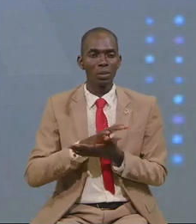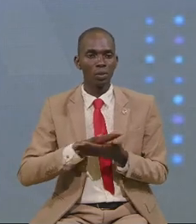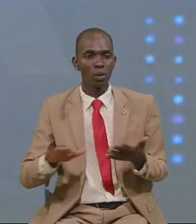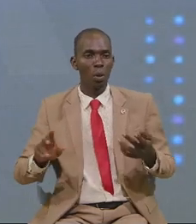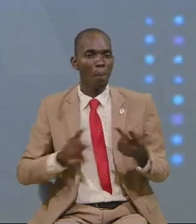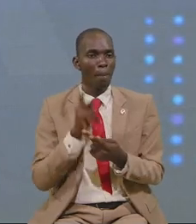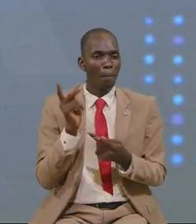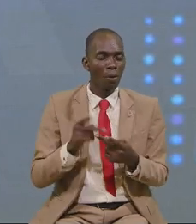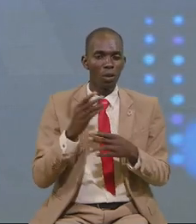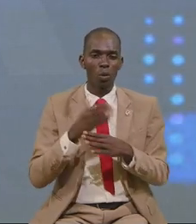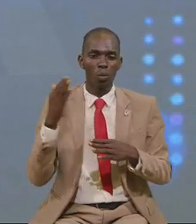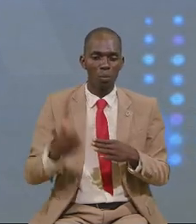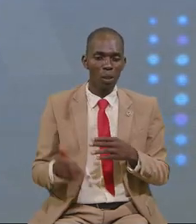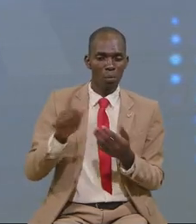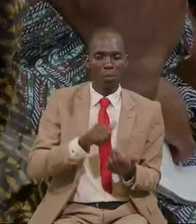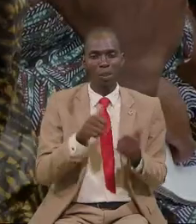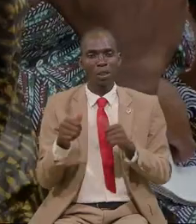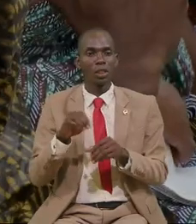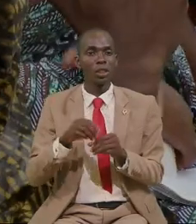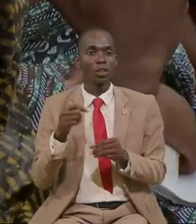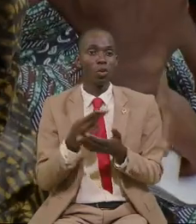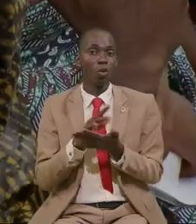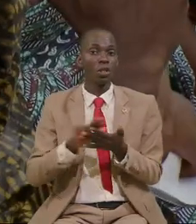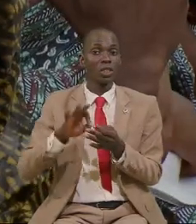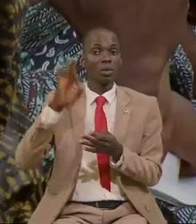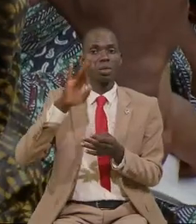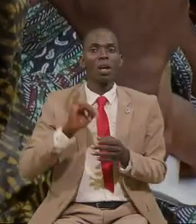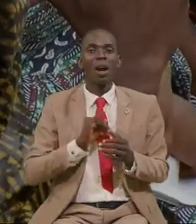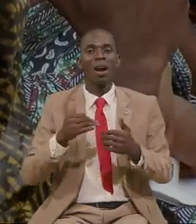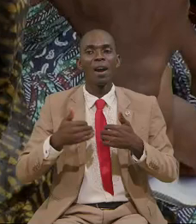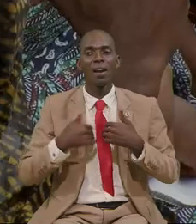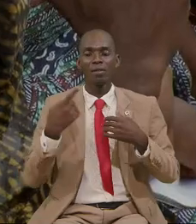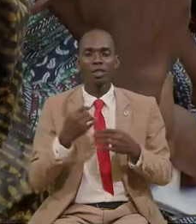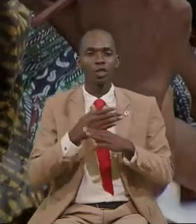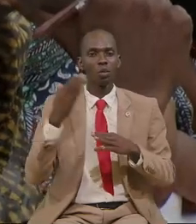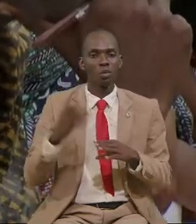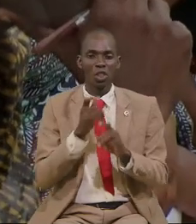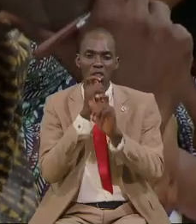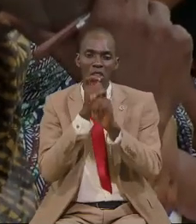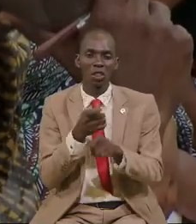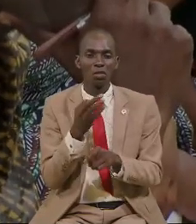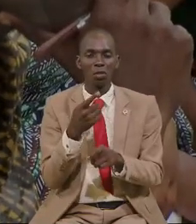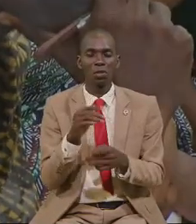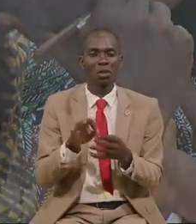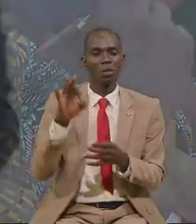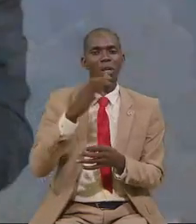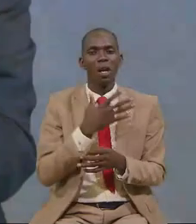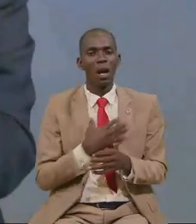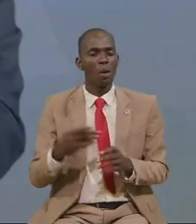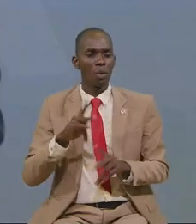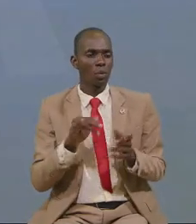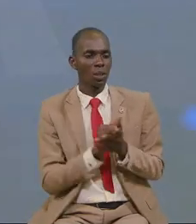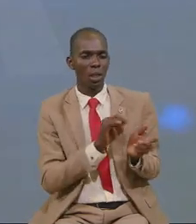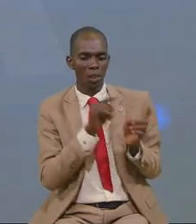complete baptism in the Holy Ghost. I have the complete gifts of the Spirit, and our people like him. Let us